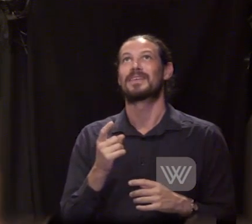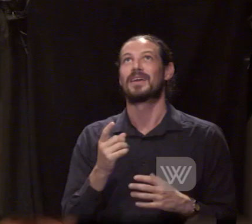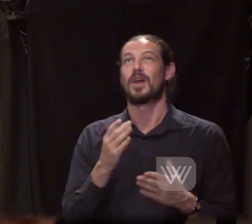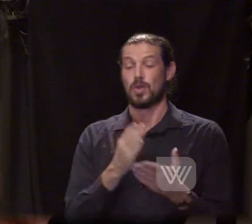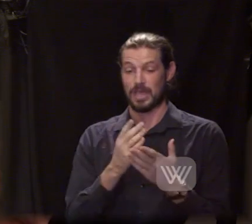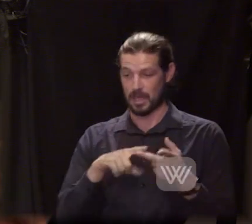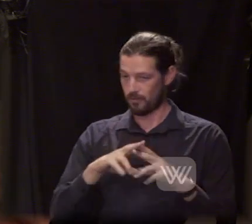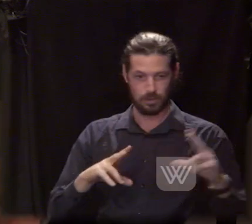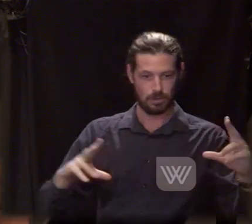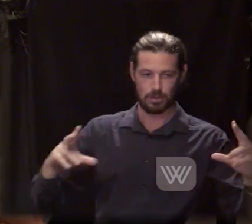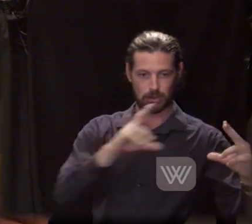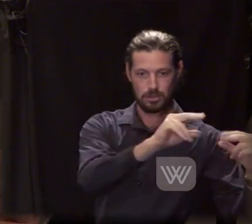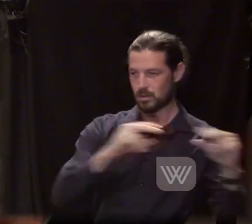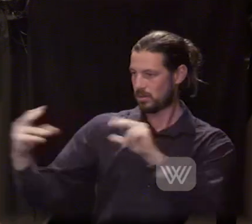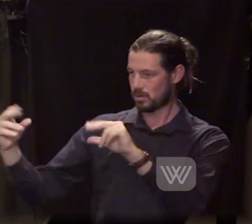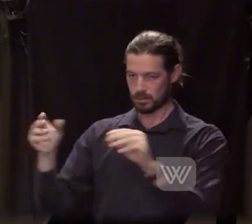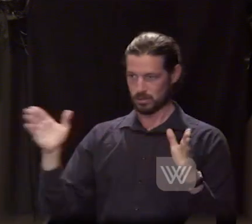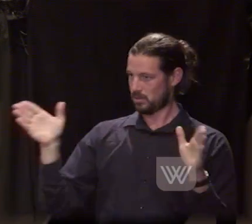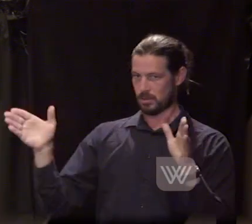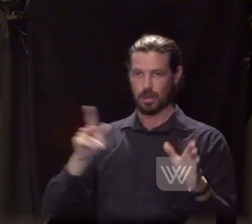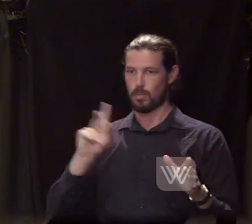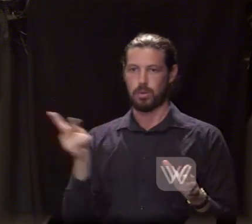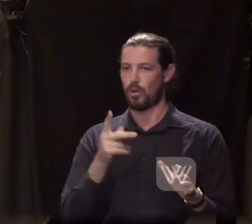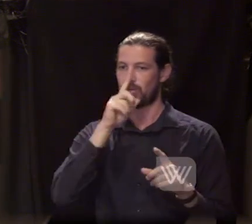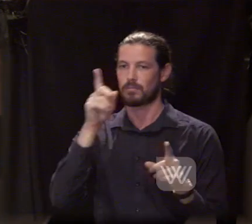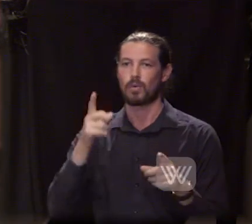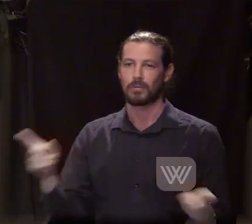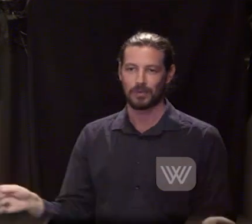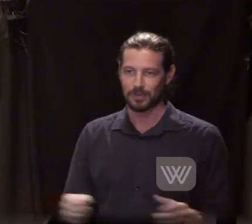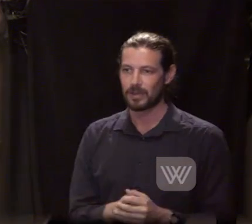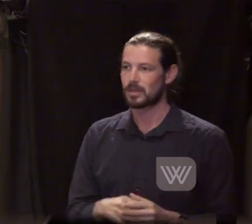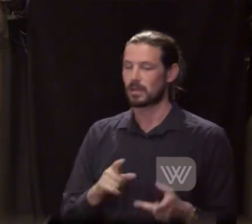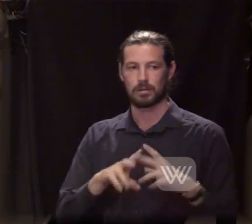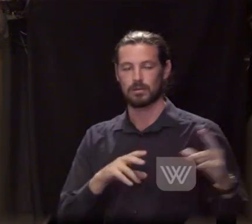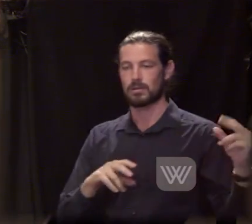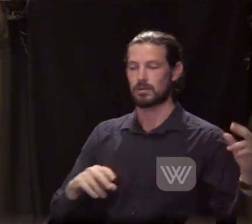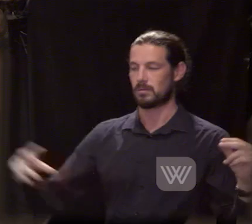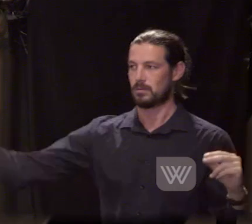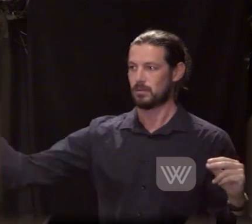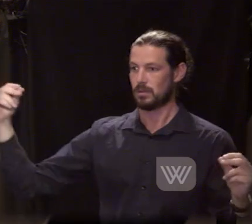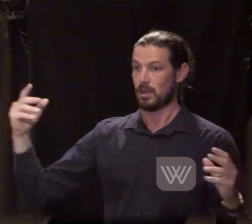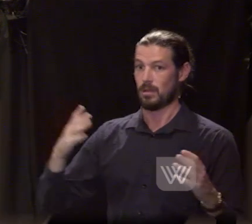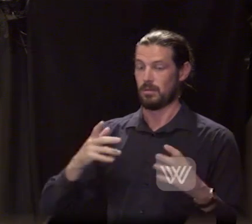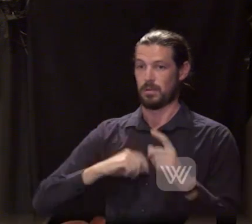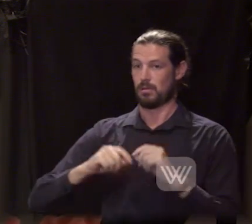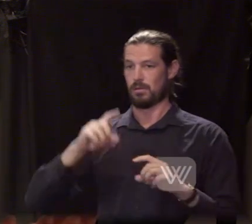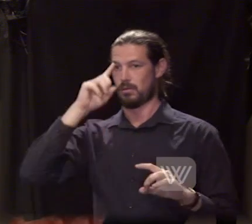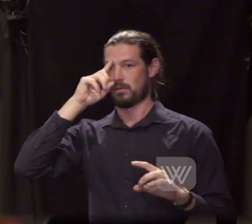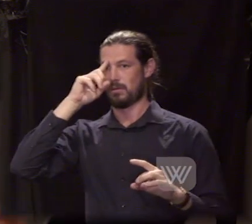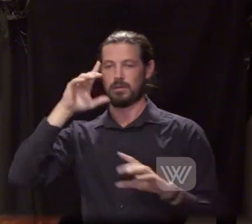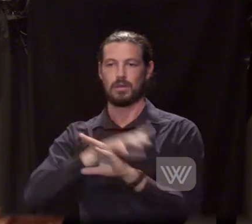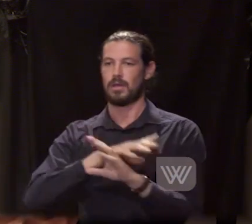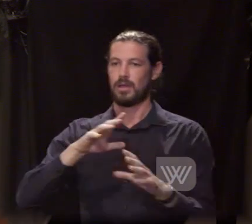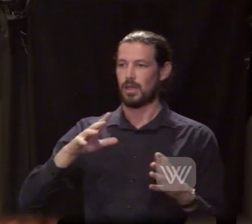to two conversations at once. Yeah. And so I have a hard time listening to one person talking and then another person, and then I only catch half of either one. And I feel really